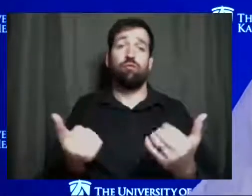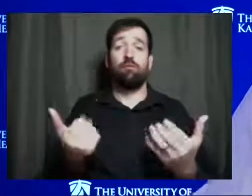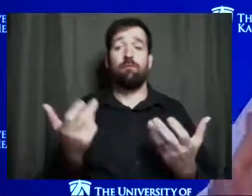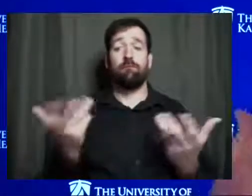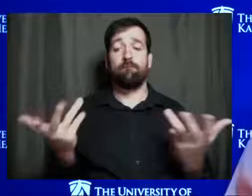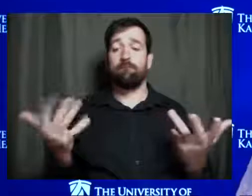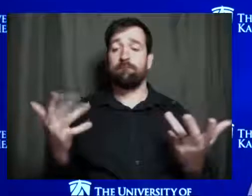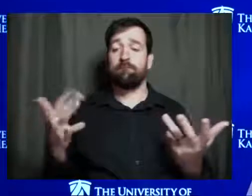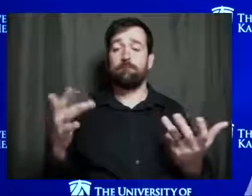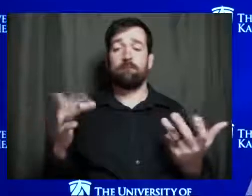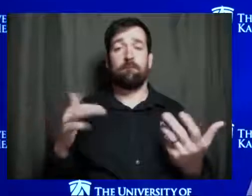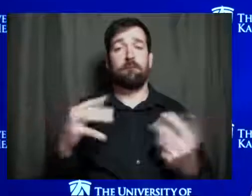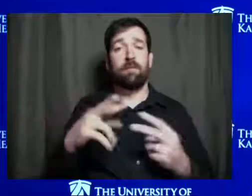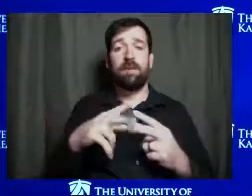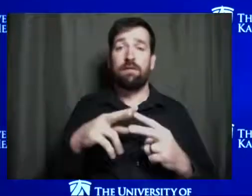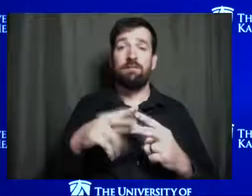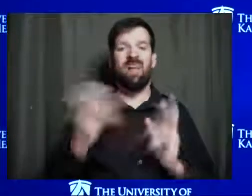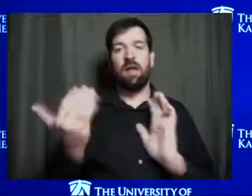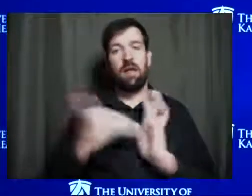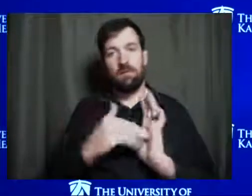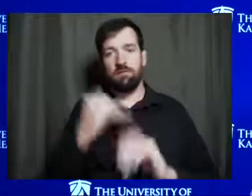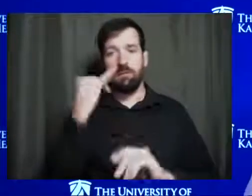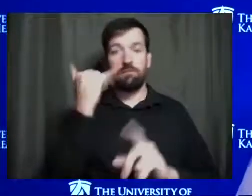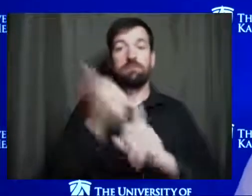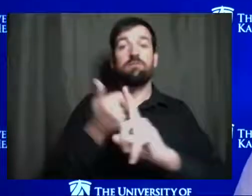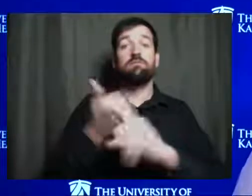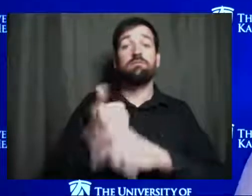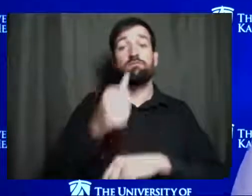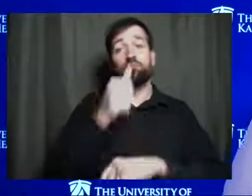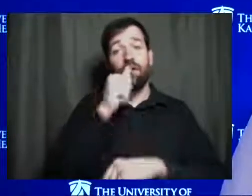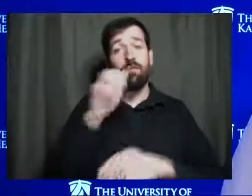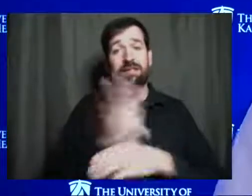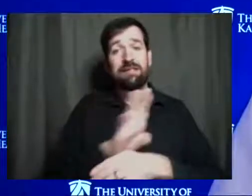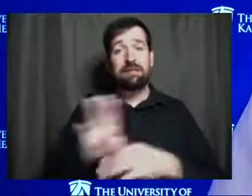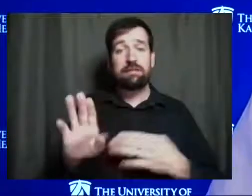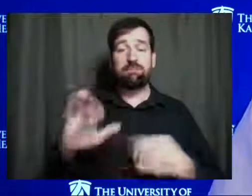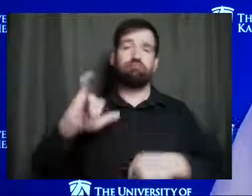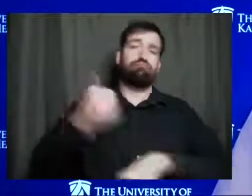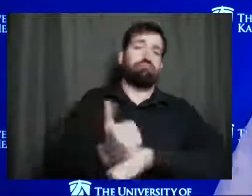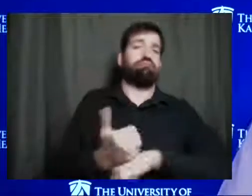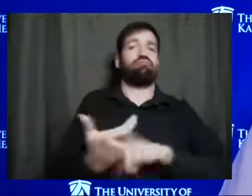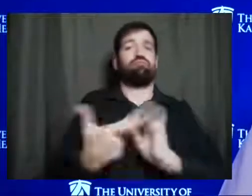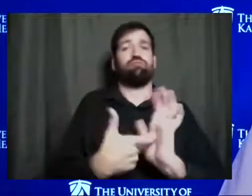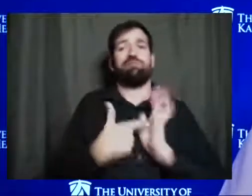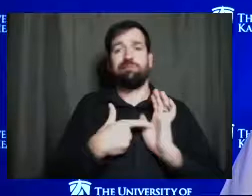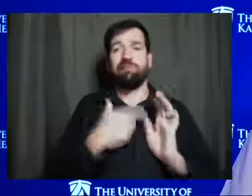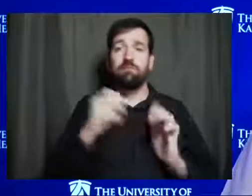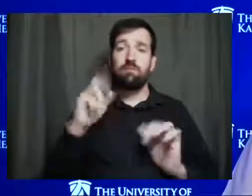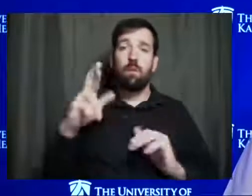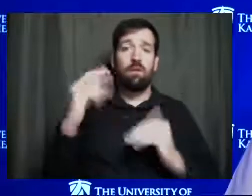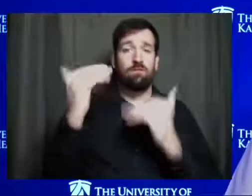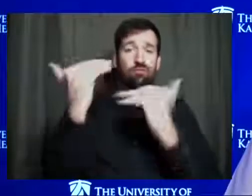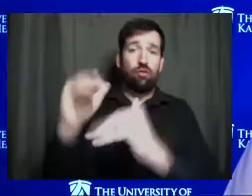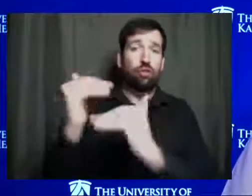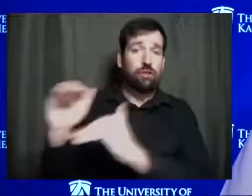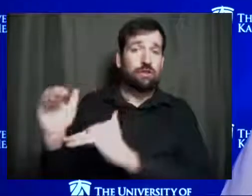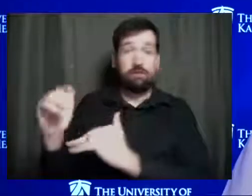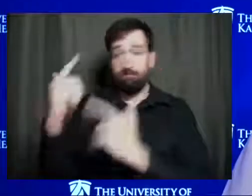either, again, if you're a private business, making a mandate or making those restrictions is entirely up to you and your